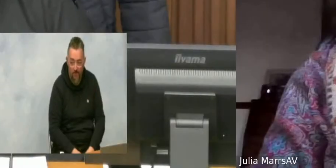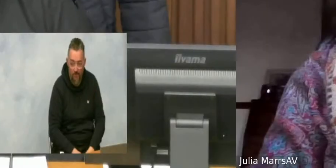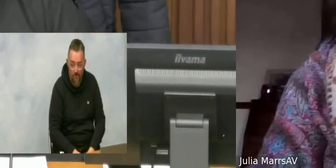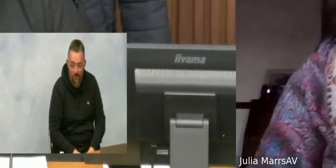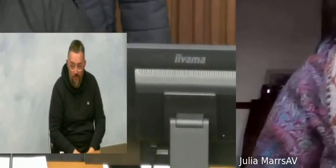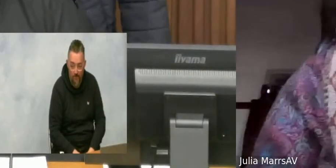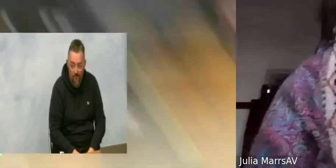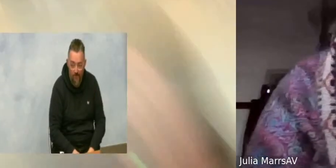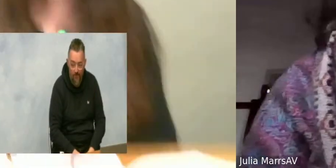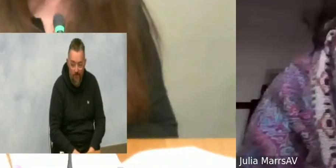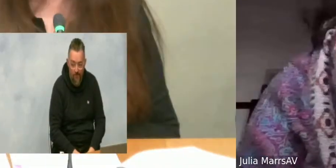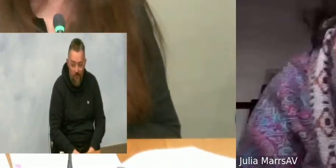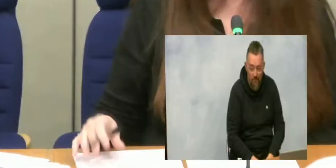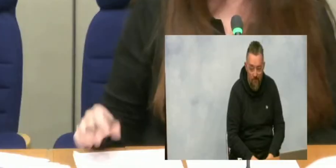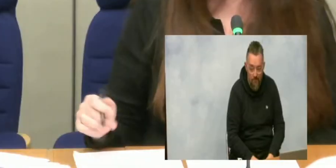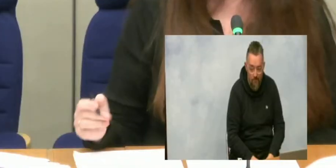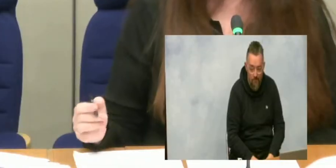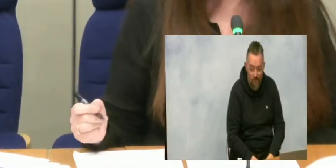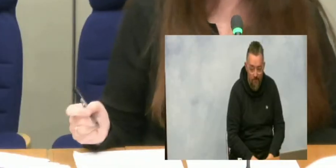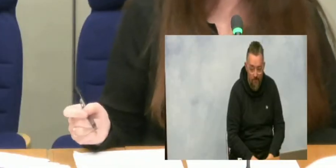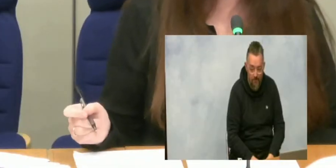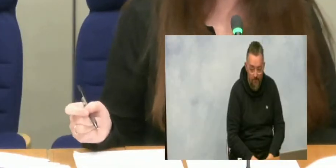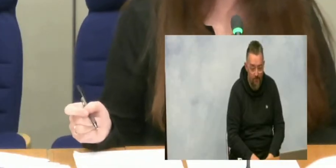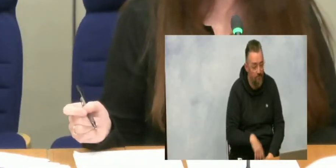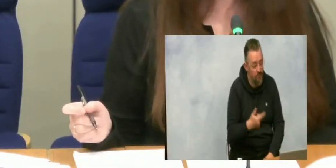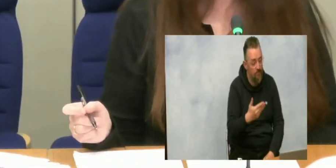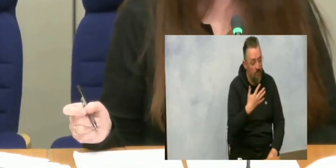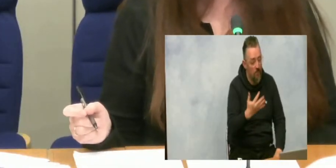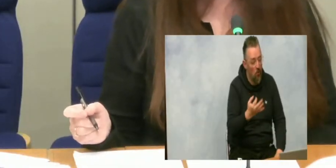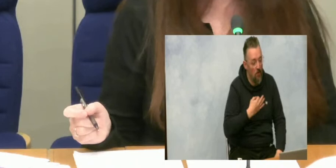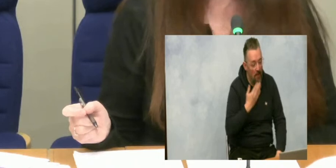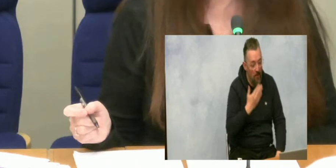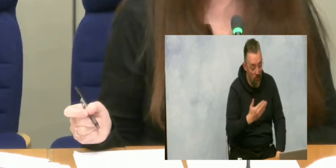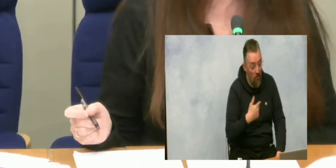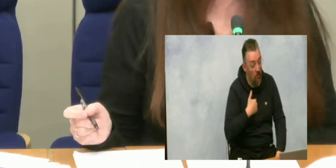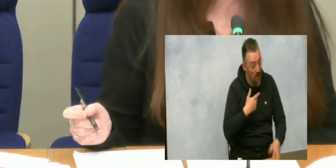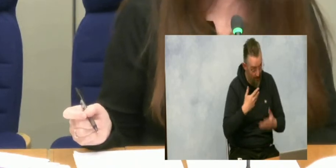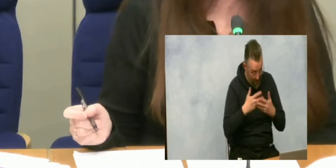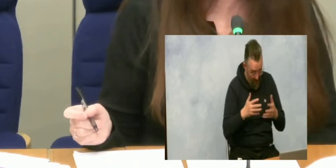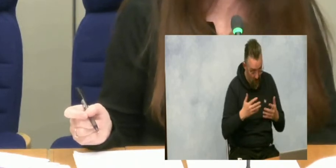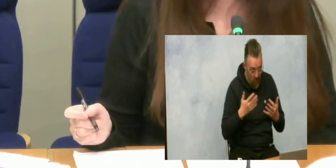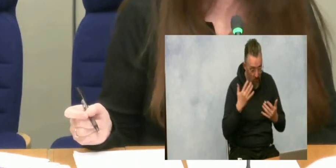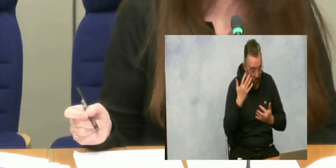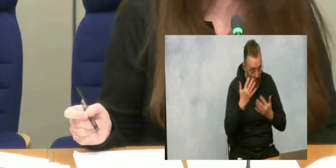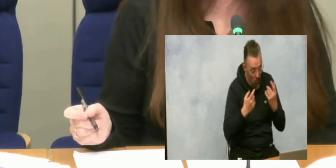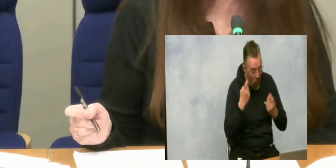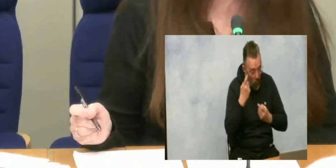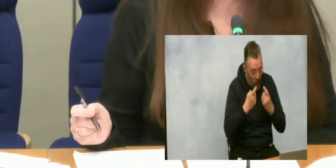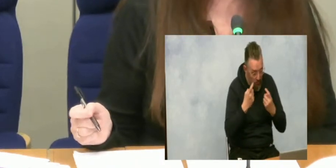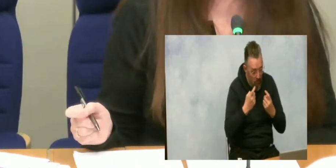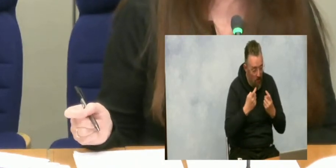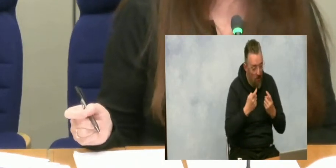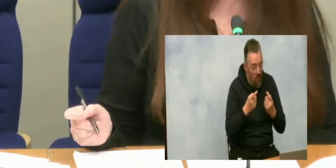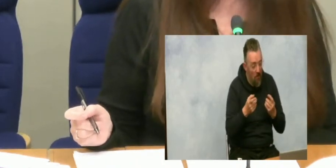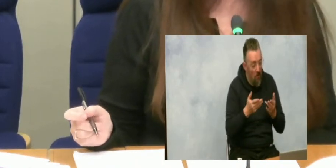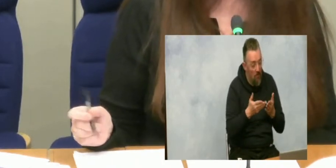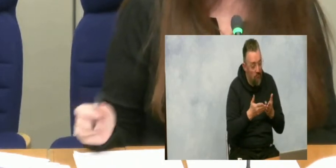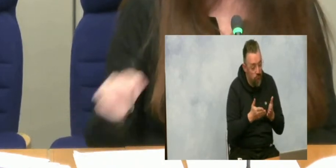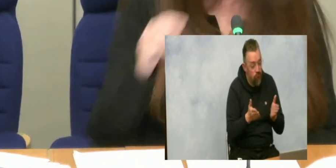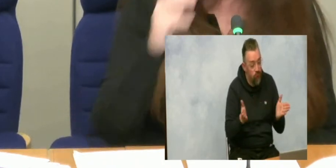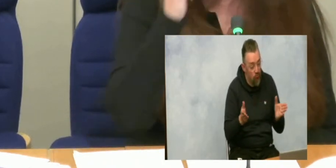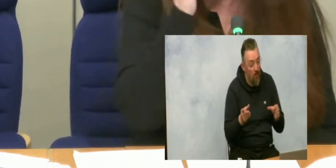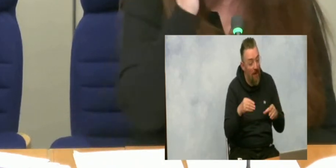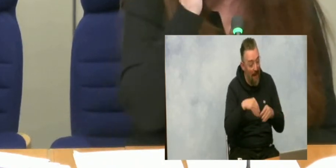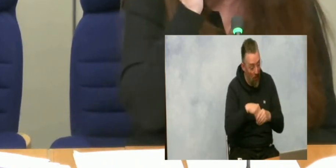Thank you, Chair. Thank you, Councillor, for your question. We had considered broadening the scheme further to include